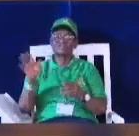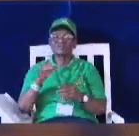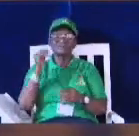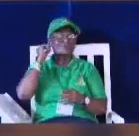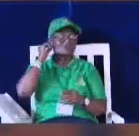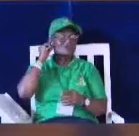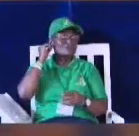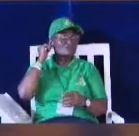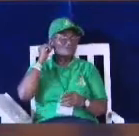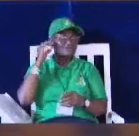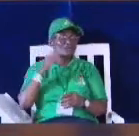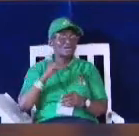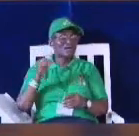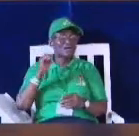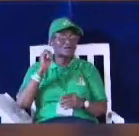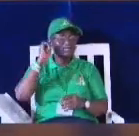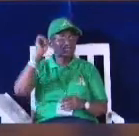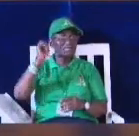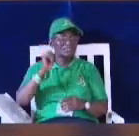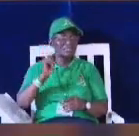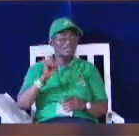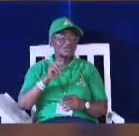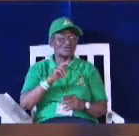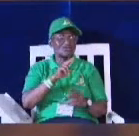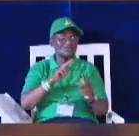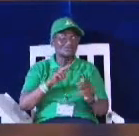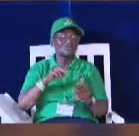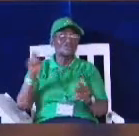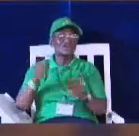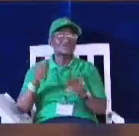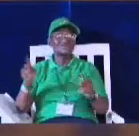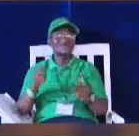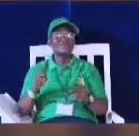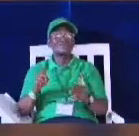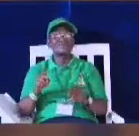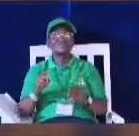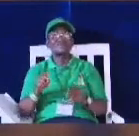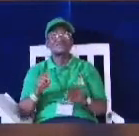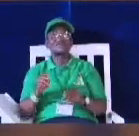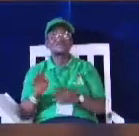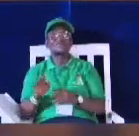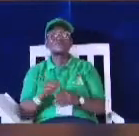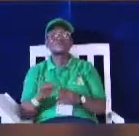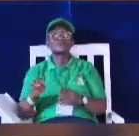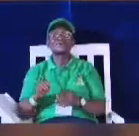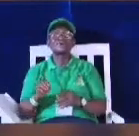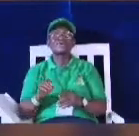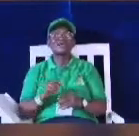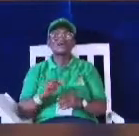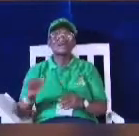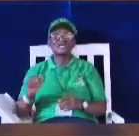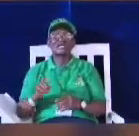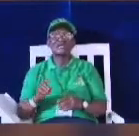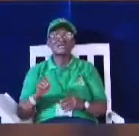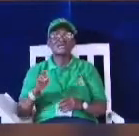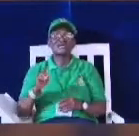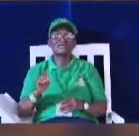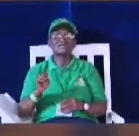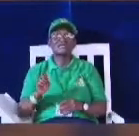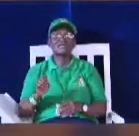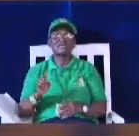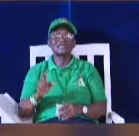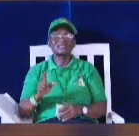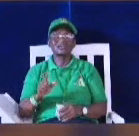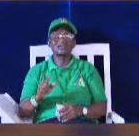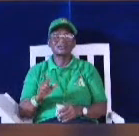and it looks very terrible. We have to do something about it very, very soon. It's in a delicate place, but we have to operate.